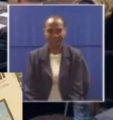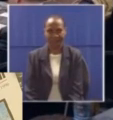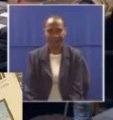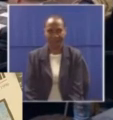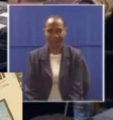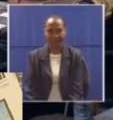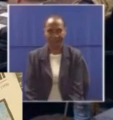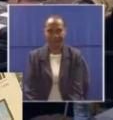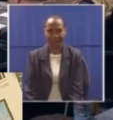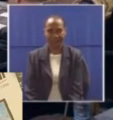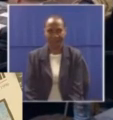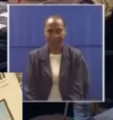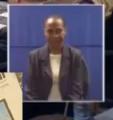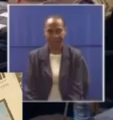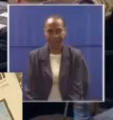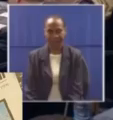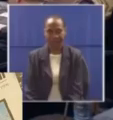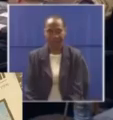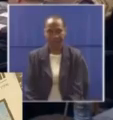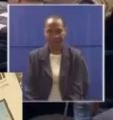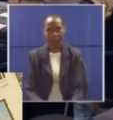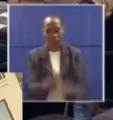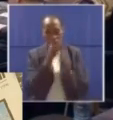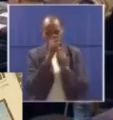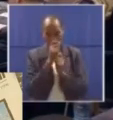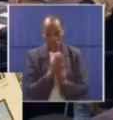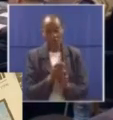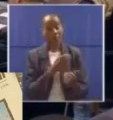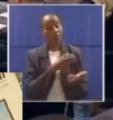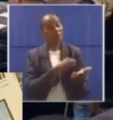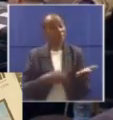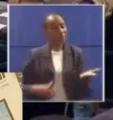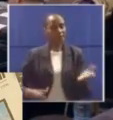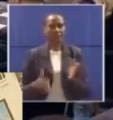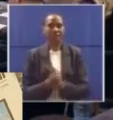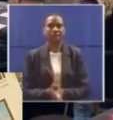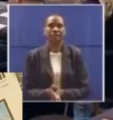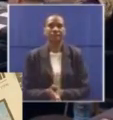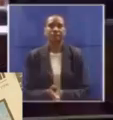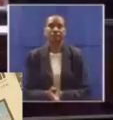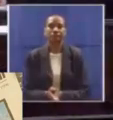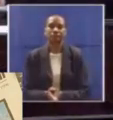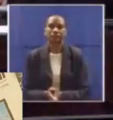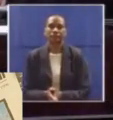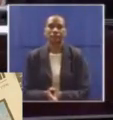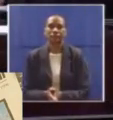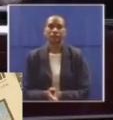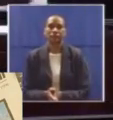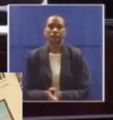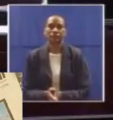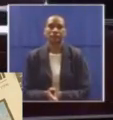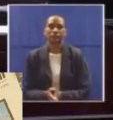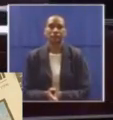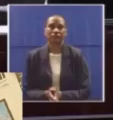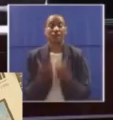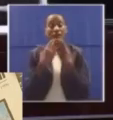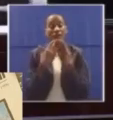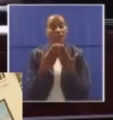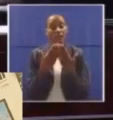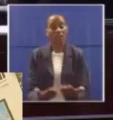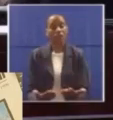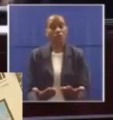accountable? Thank you. The Honorable the President. Thank you, Honorable Thring. Thank you